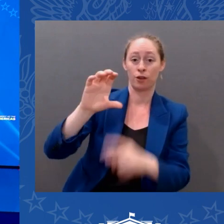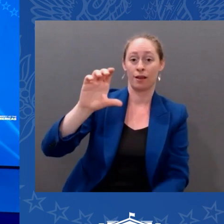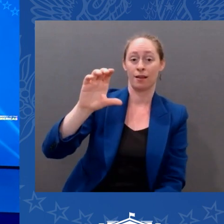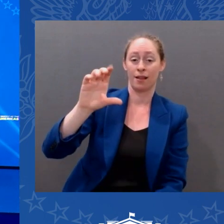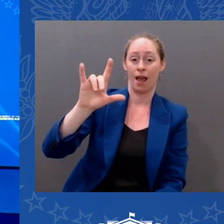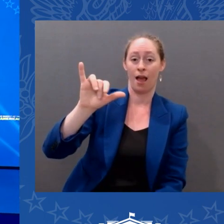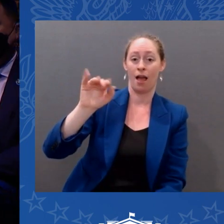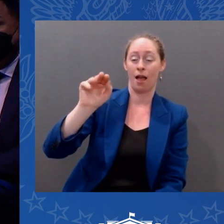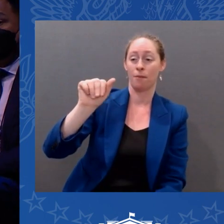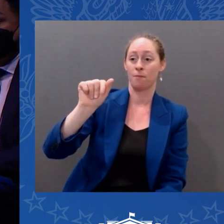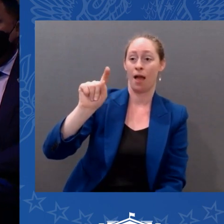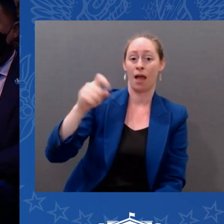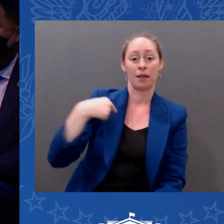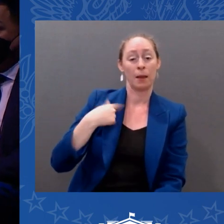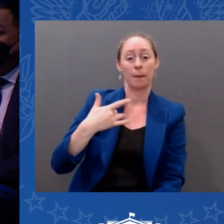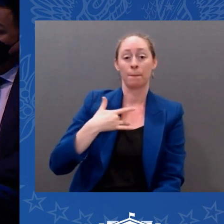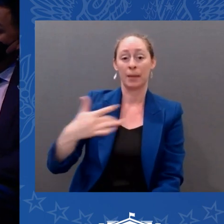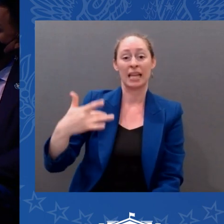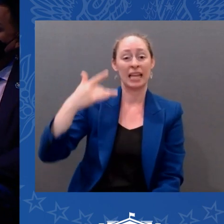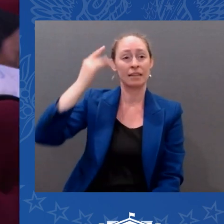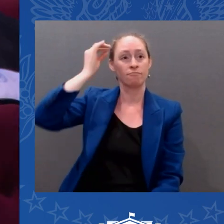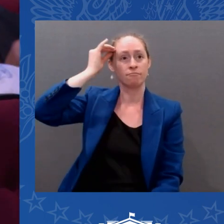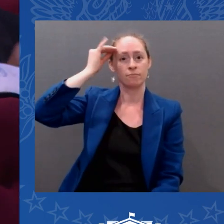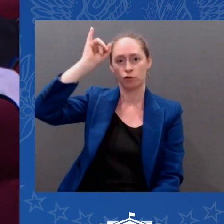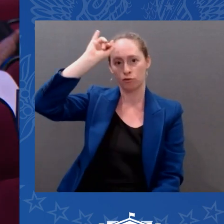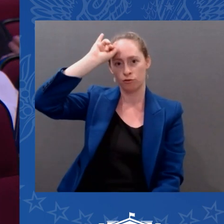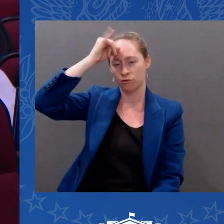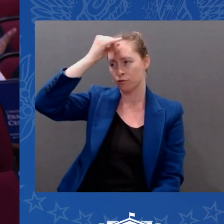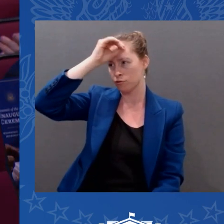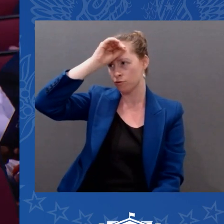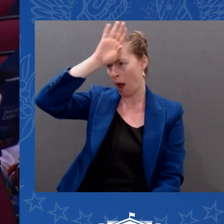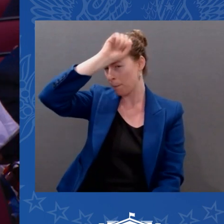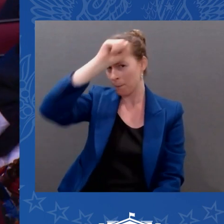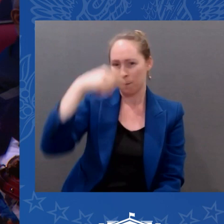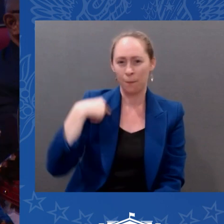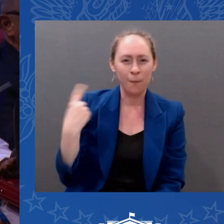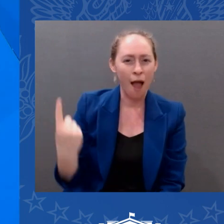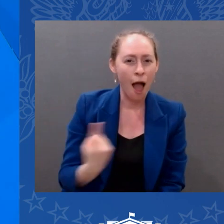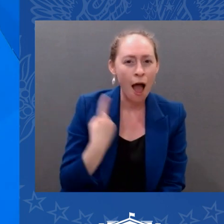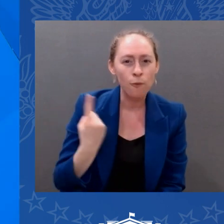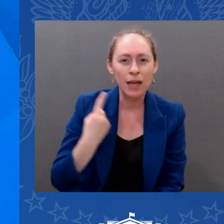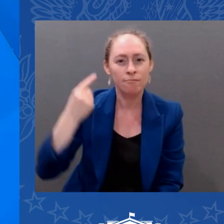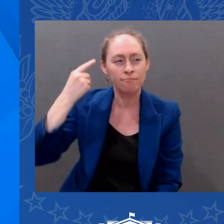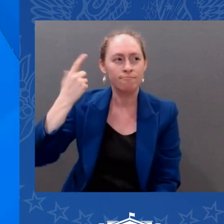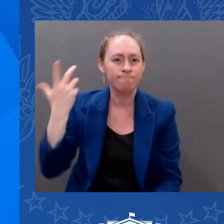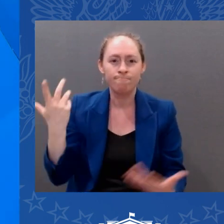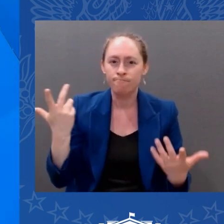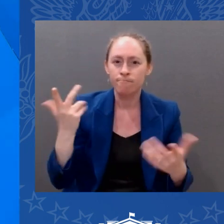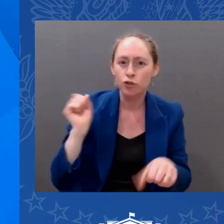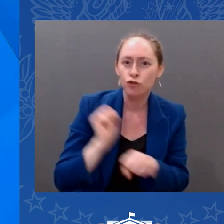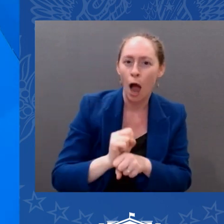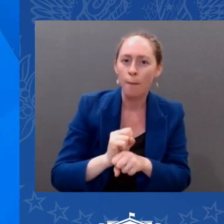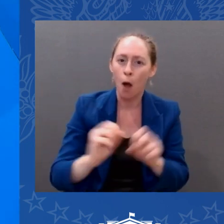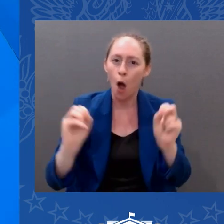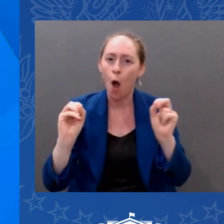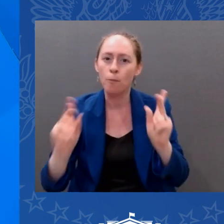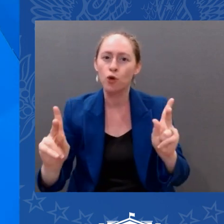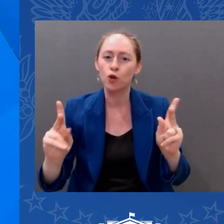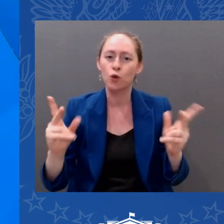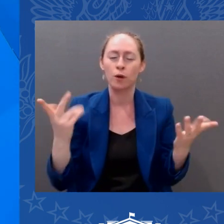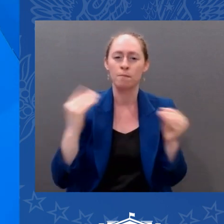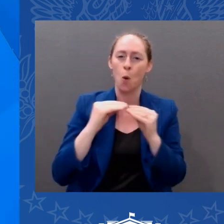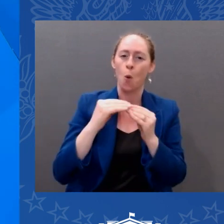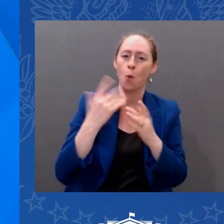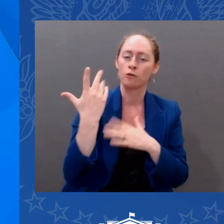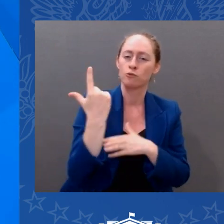transition to a green economy of the future and unleash sustainable growth.